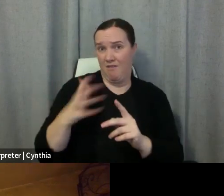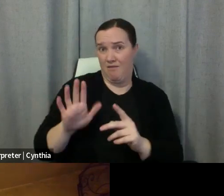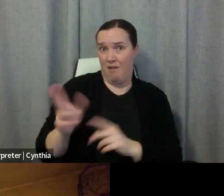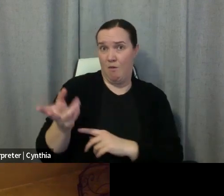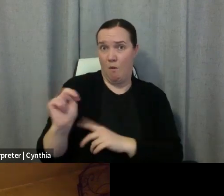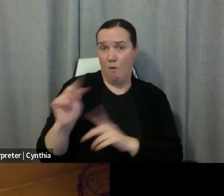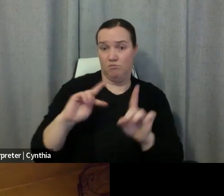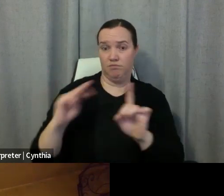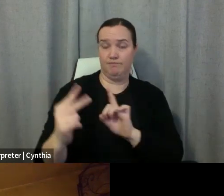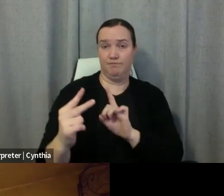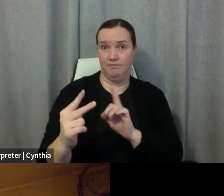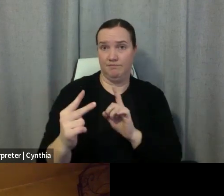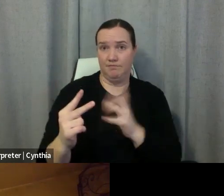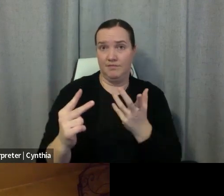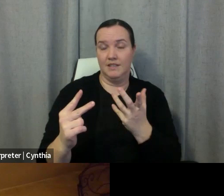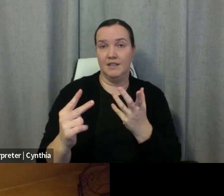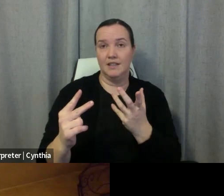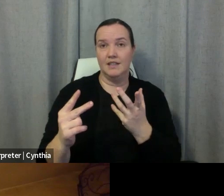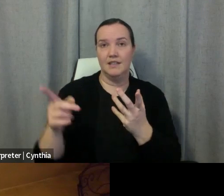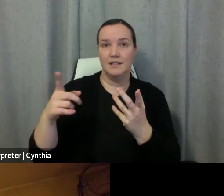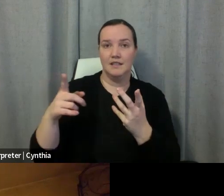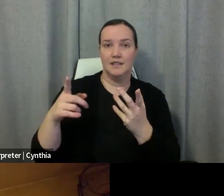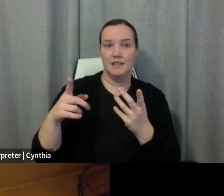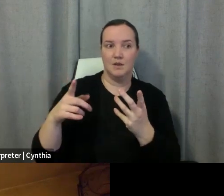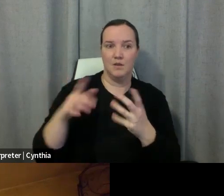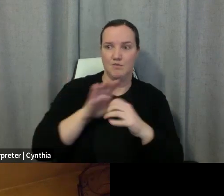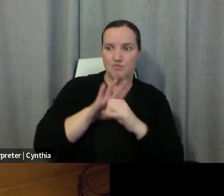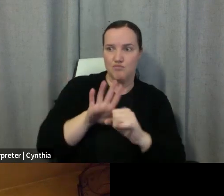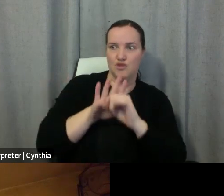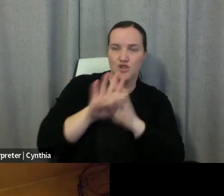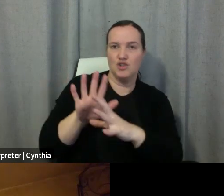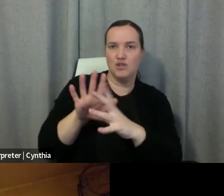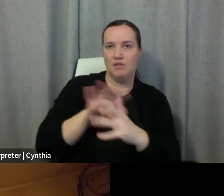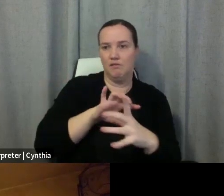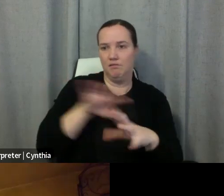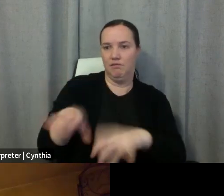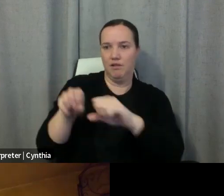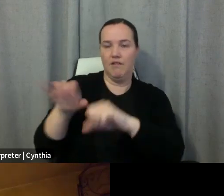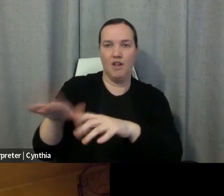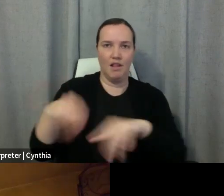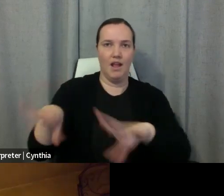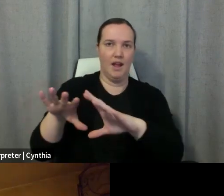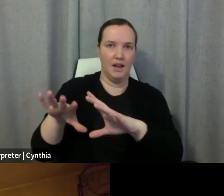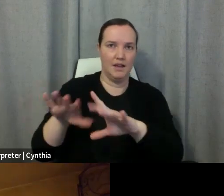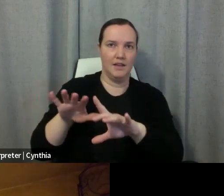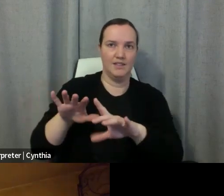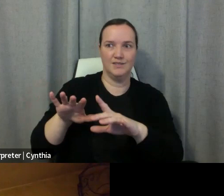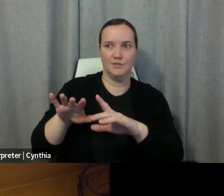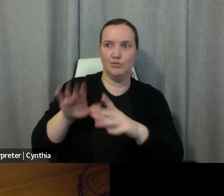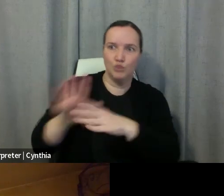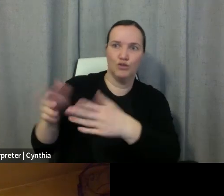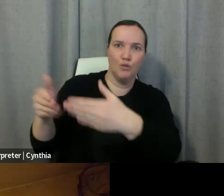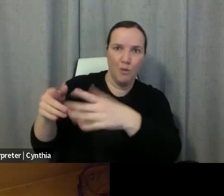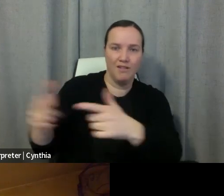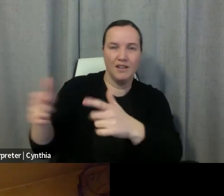perceiving and seeing as these folks were pushing again onto their land and pushing them, away and over into corners, right? And so if you think about